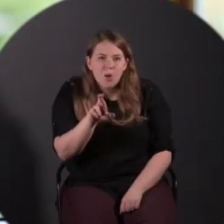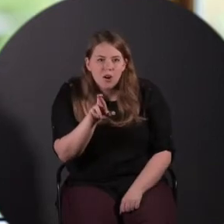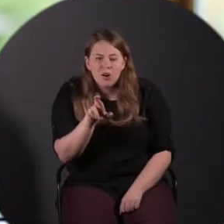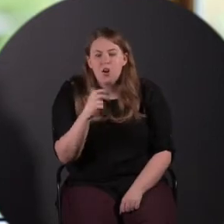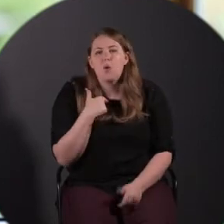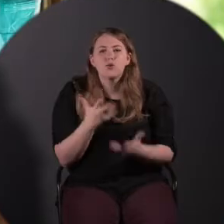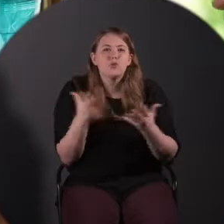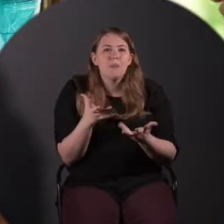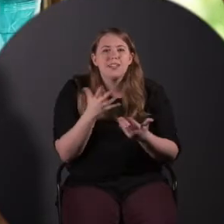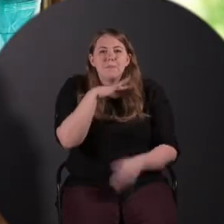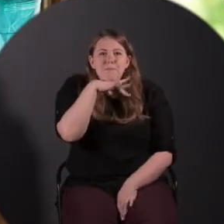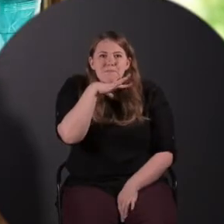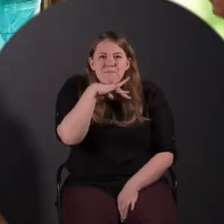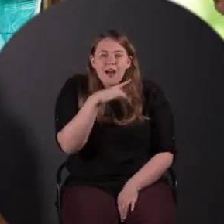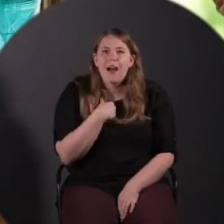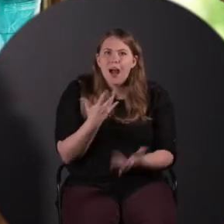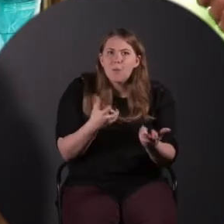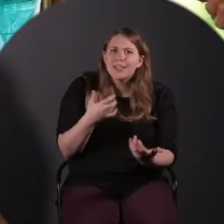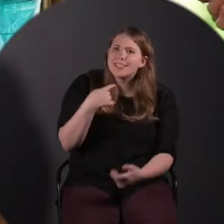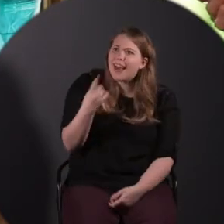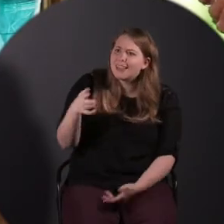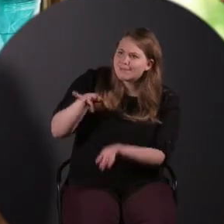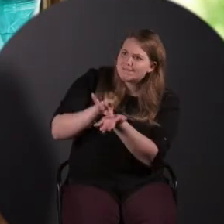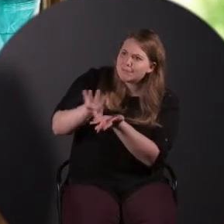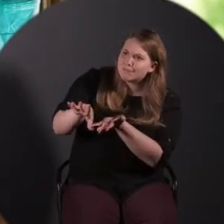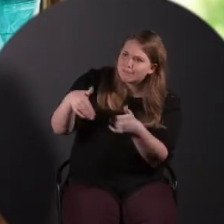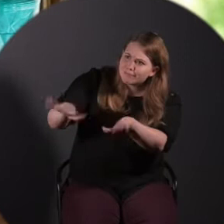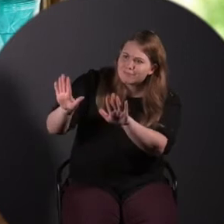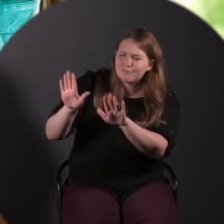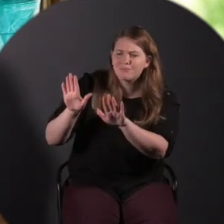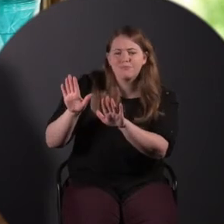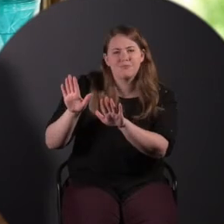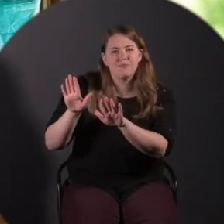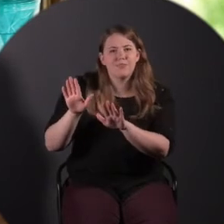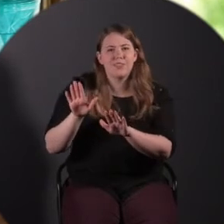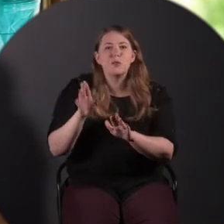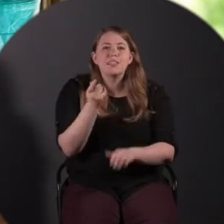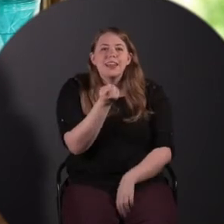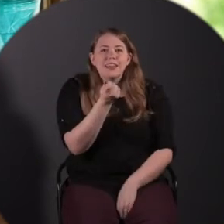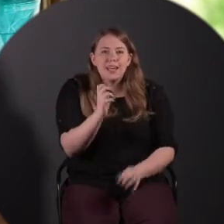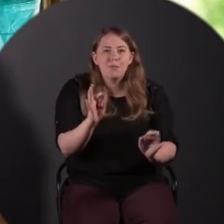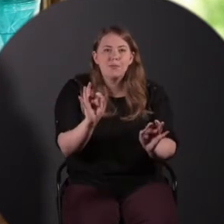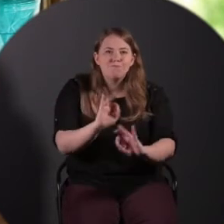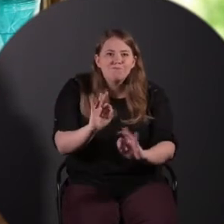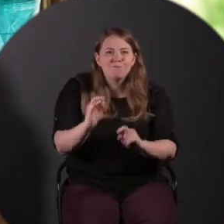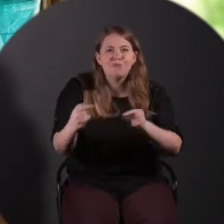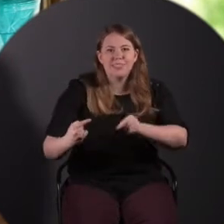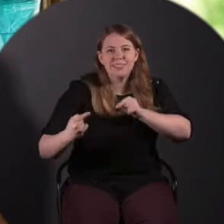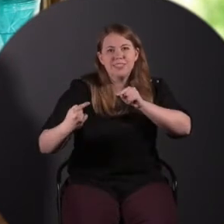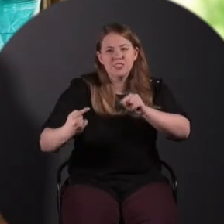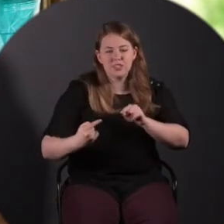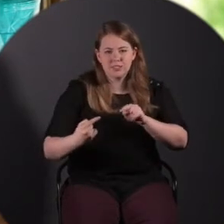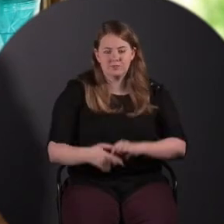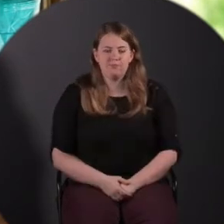in my kitchen. And I just want to tell him to get out of my kitchen. So that's minor tension. Today,